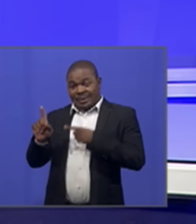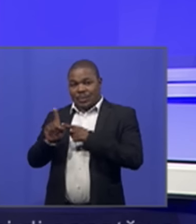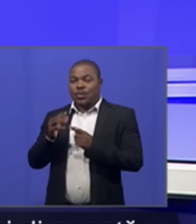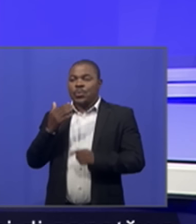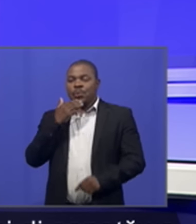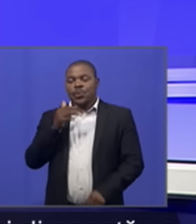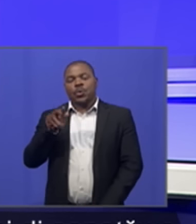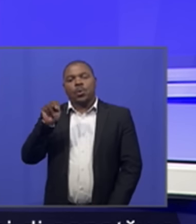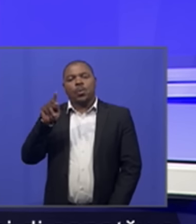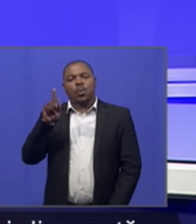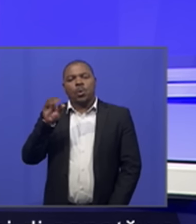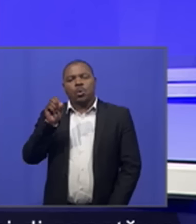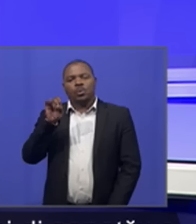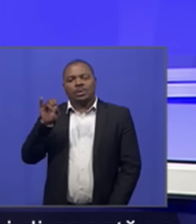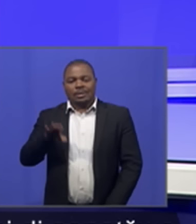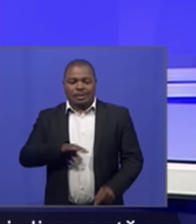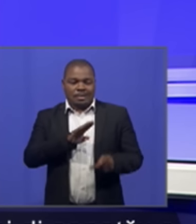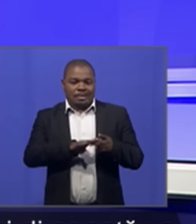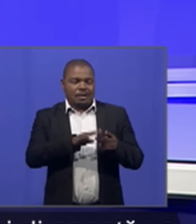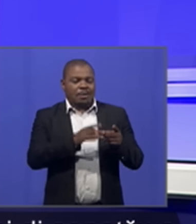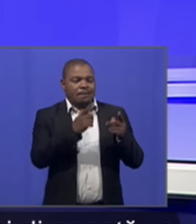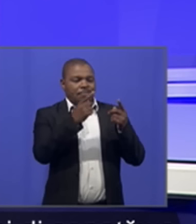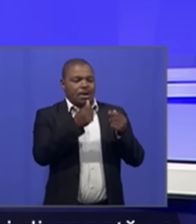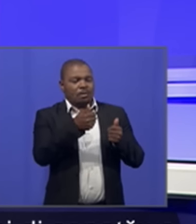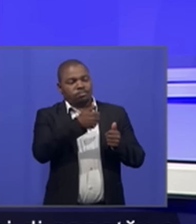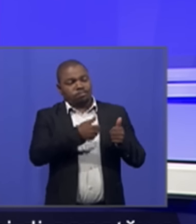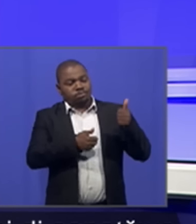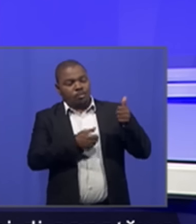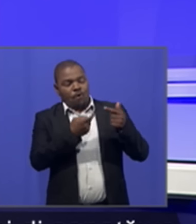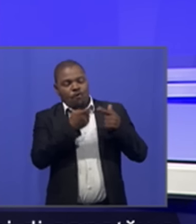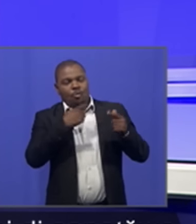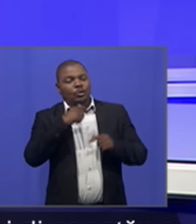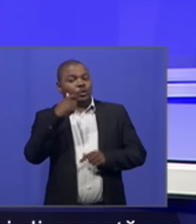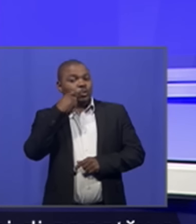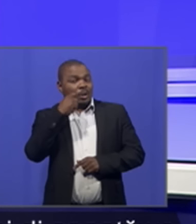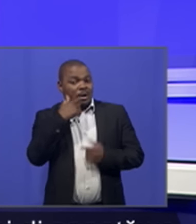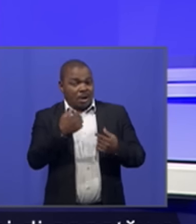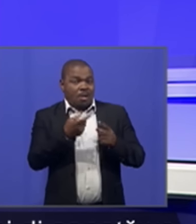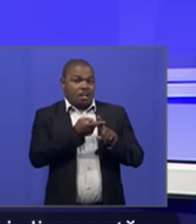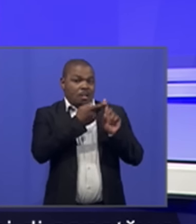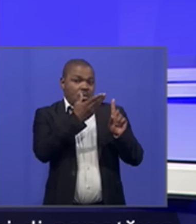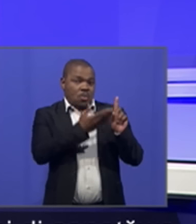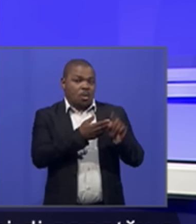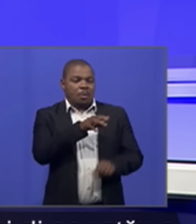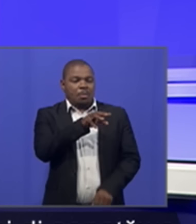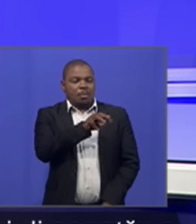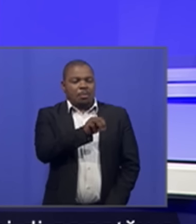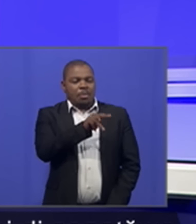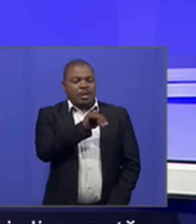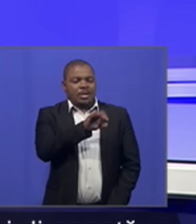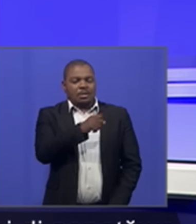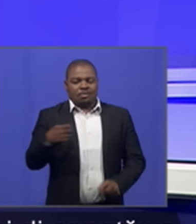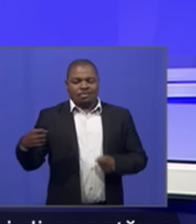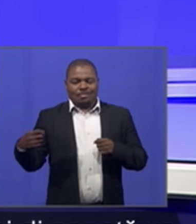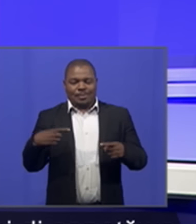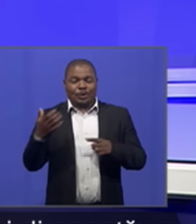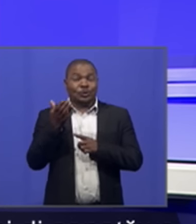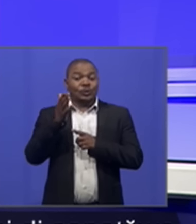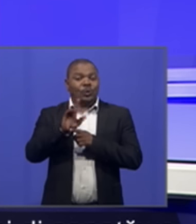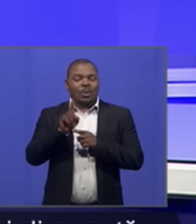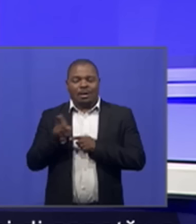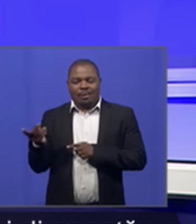Sergeant Nkosi le hlogo phetiši ya matlotlo yo a fegilwego ka Tshwane Gareth Mnisi tšeo di bontšhago ge bobedi bjo bo bona le